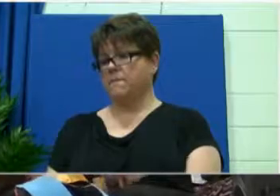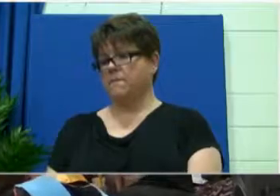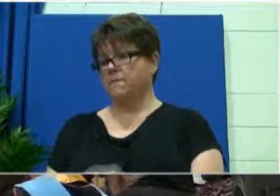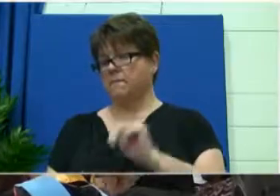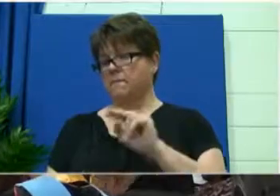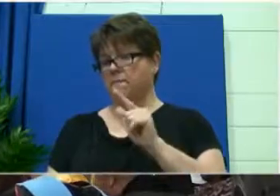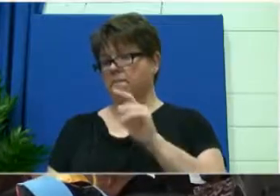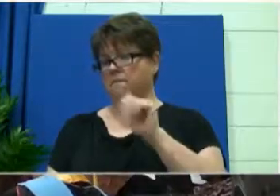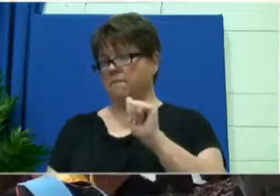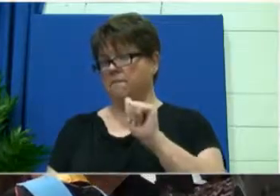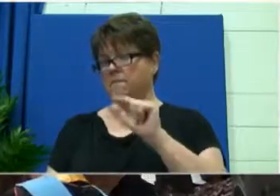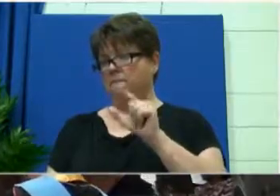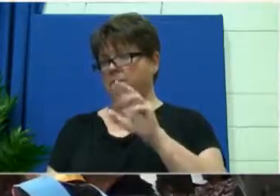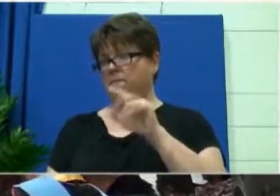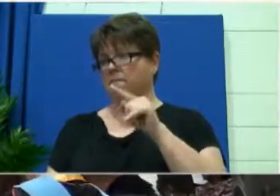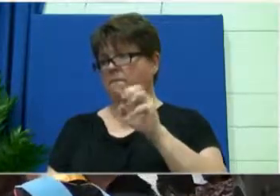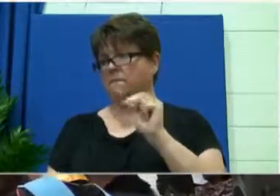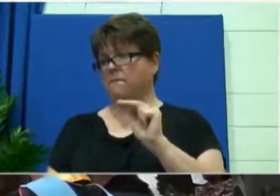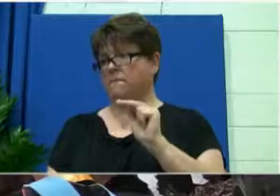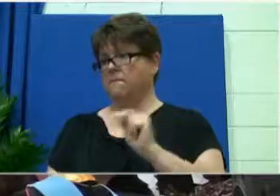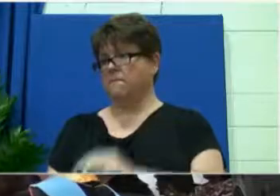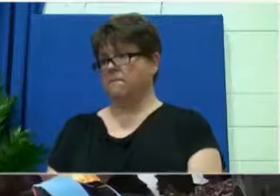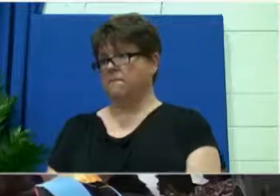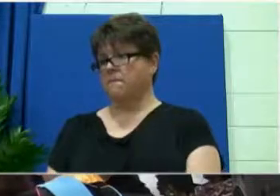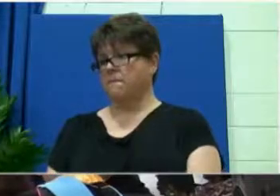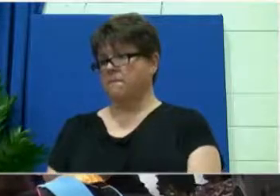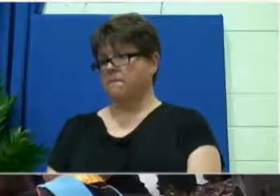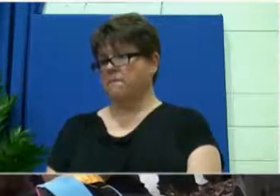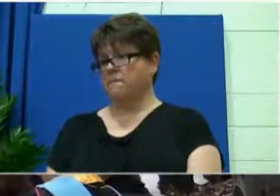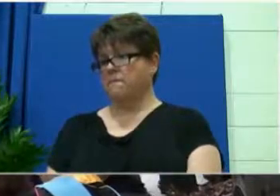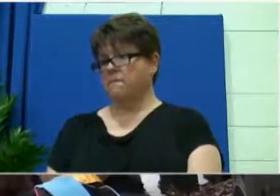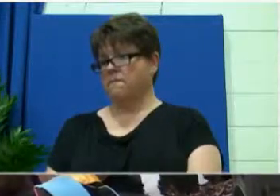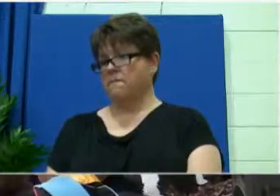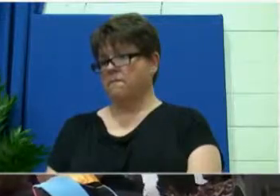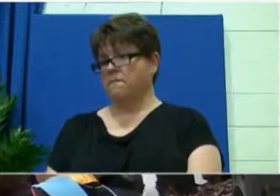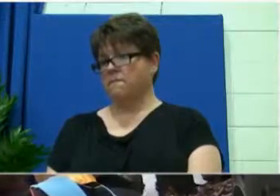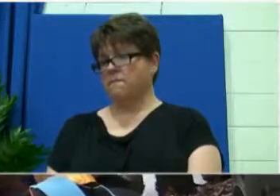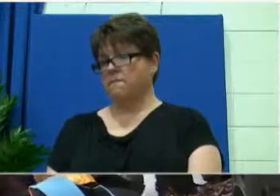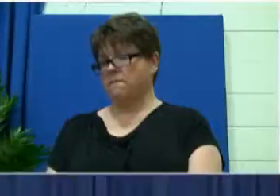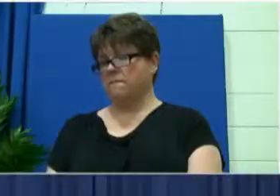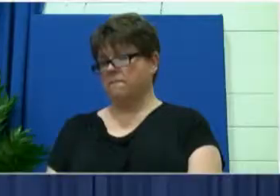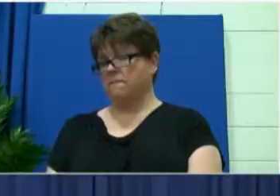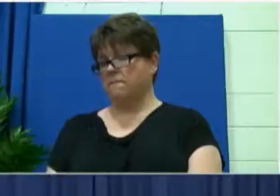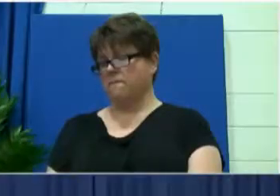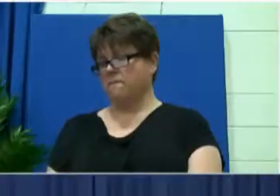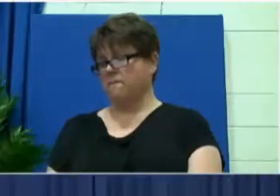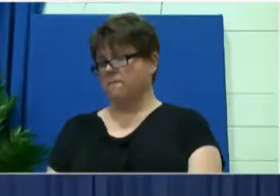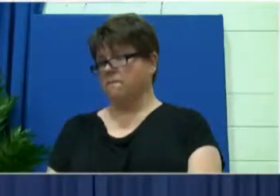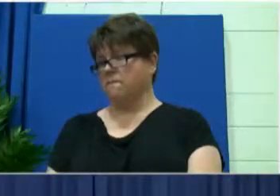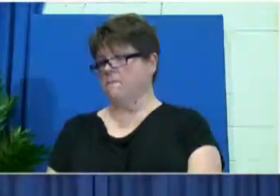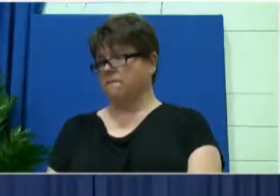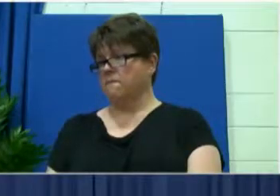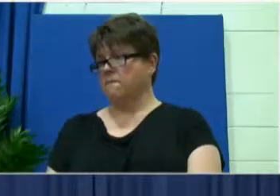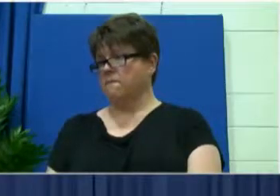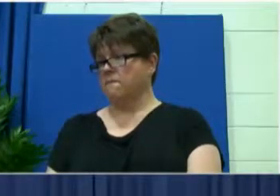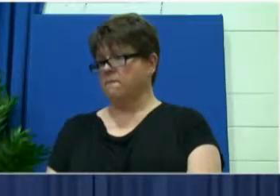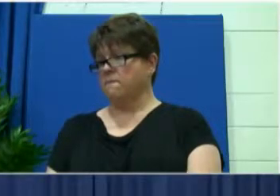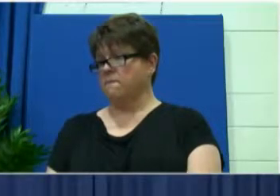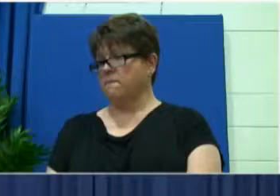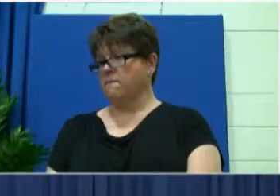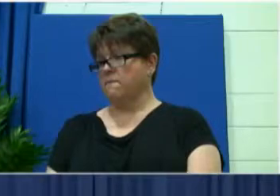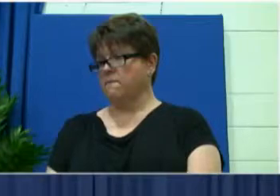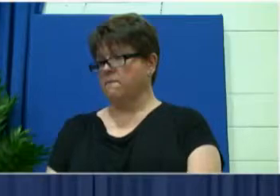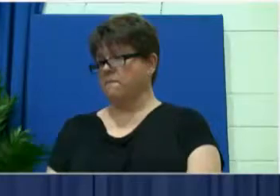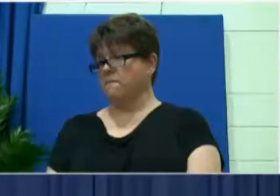Angela Corman, Associate of Applied Science, Business degree, magna cum laude, Phi Theta Kappa, and the Honors